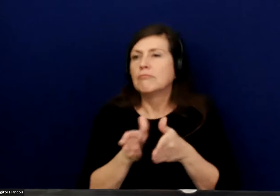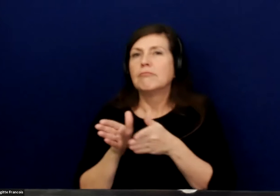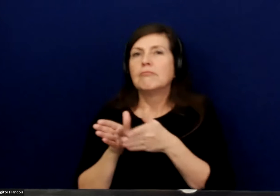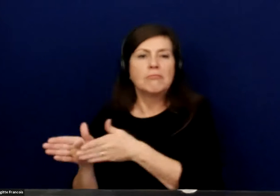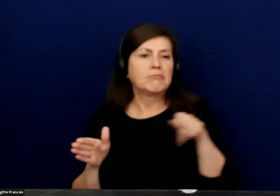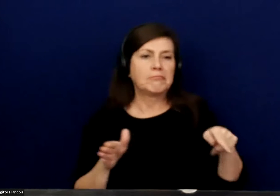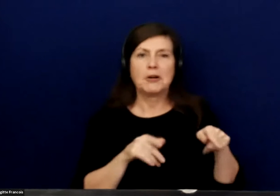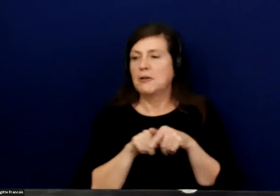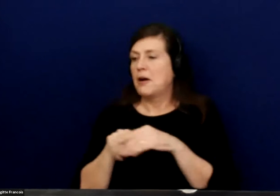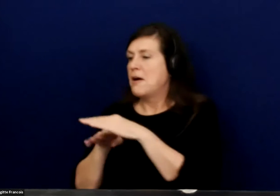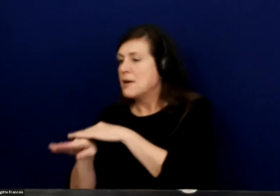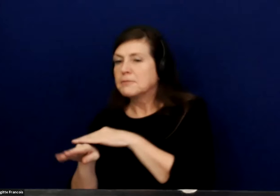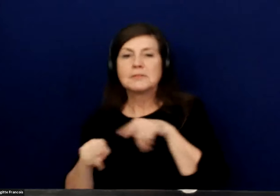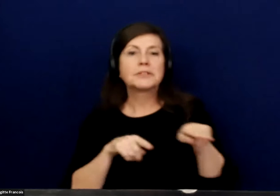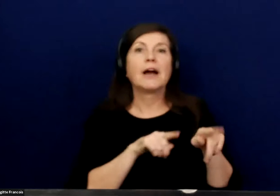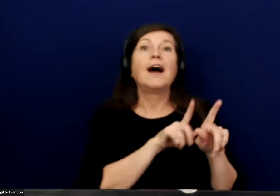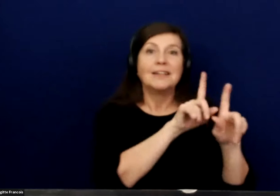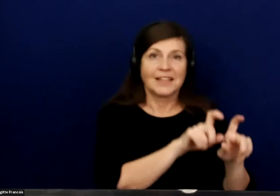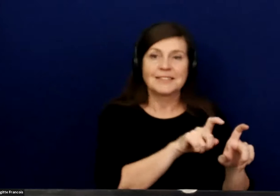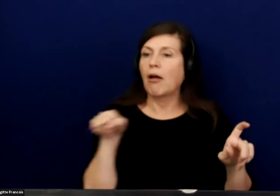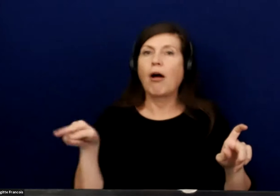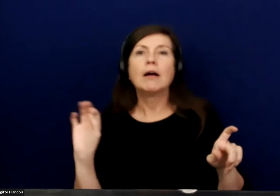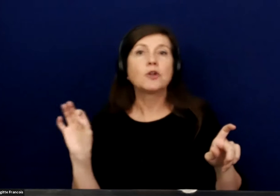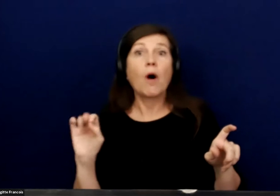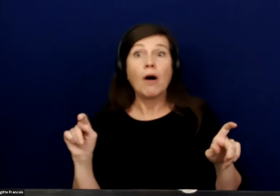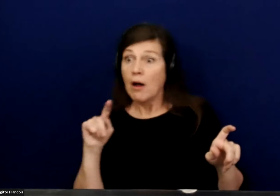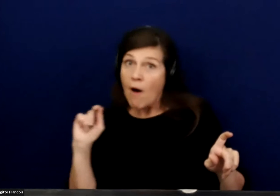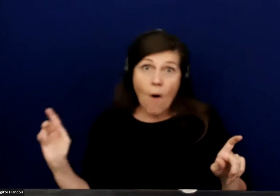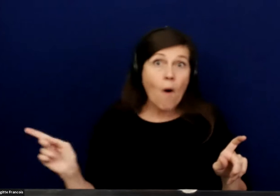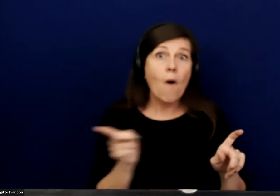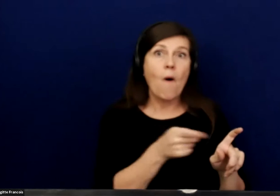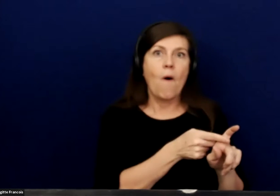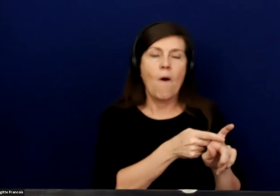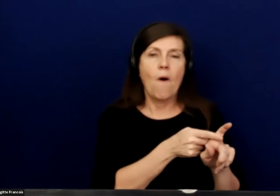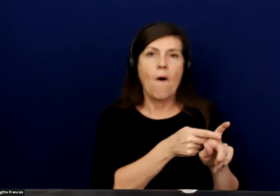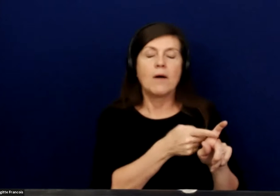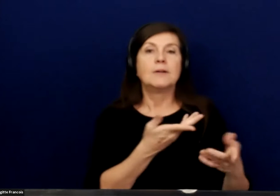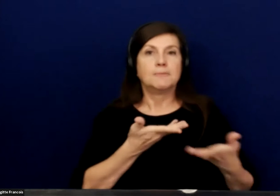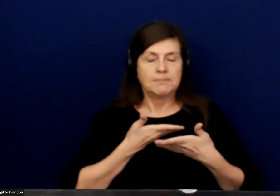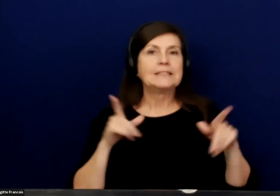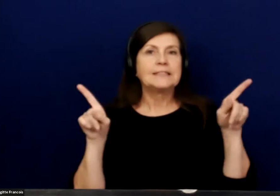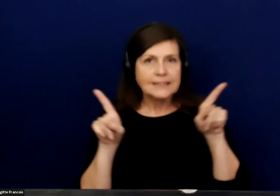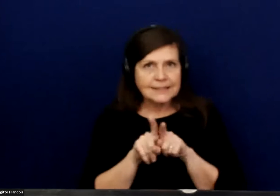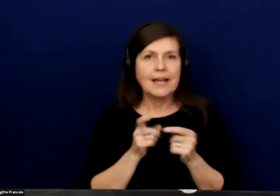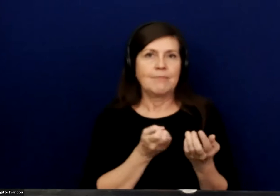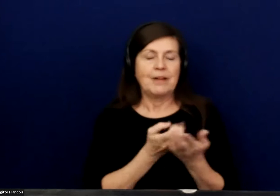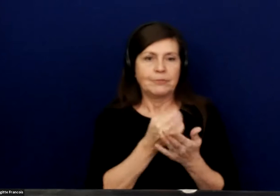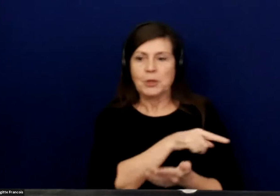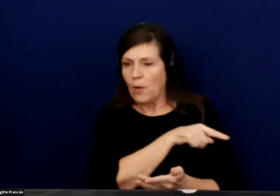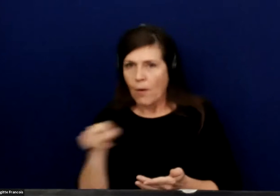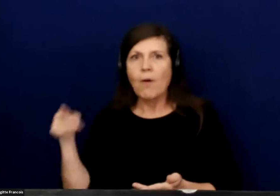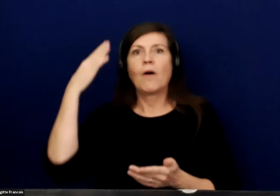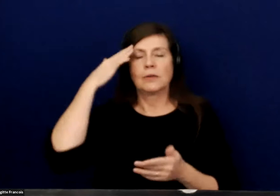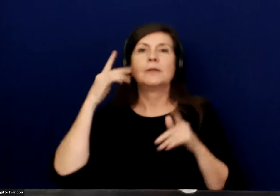finding user testers, but here the whole municipality together have the same information, so they have a sort